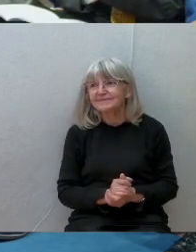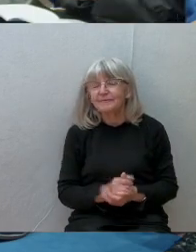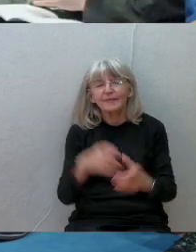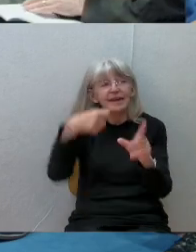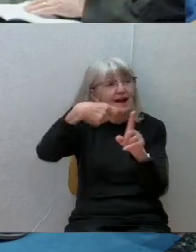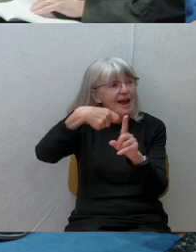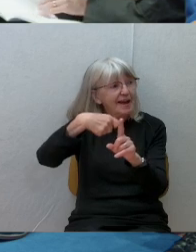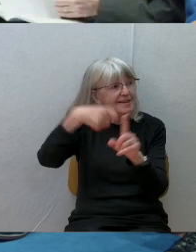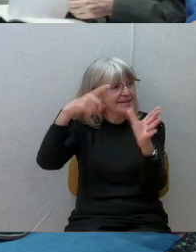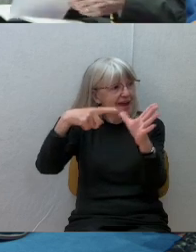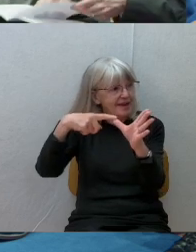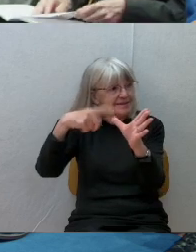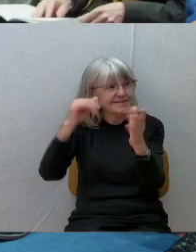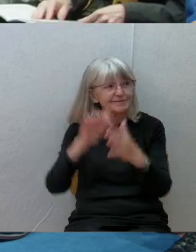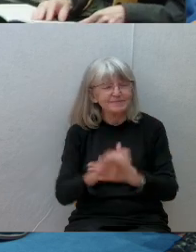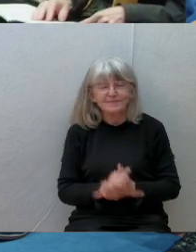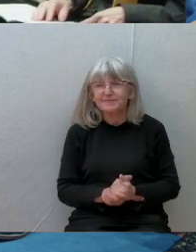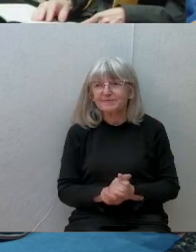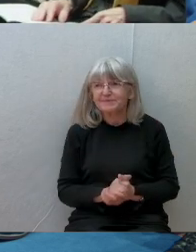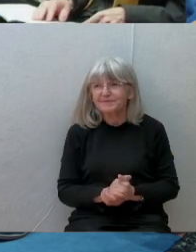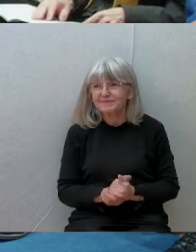Katie Anderson.